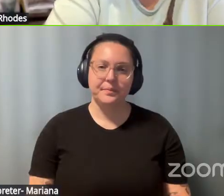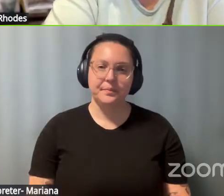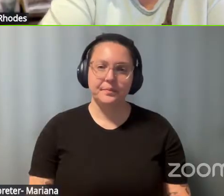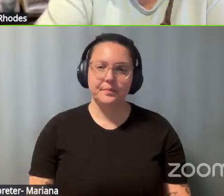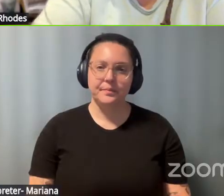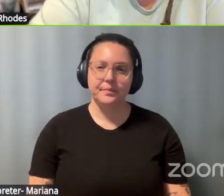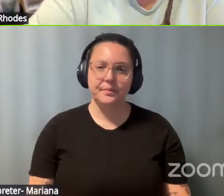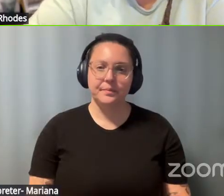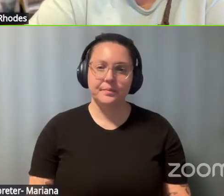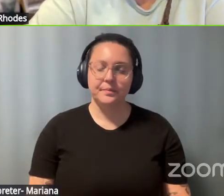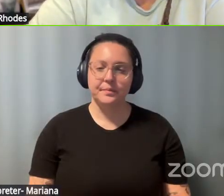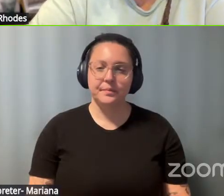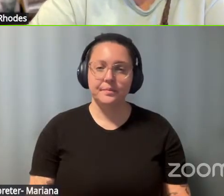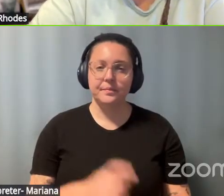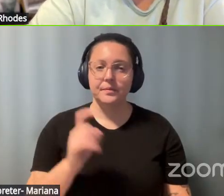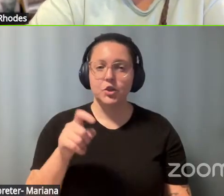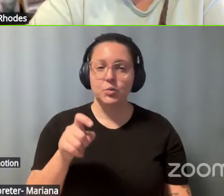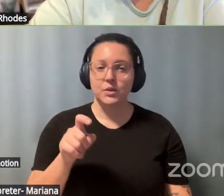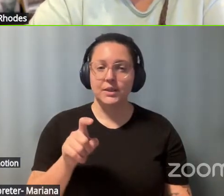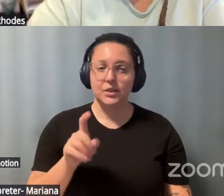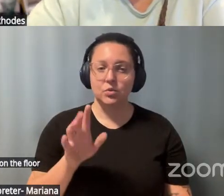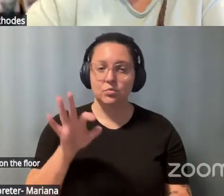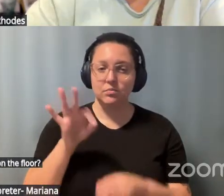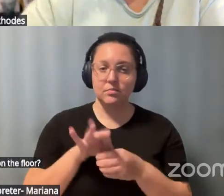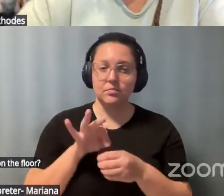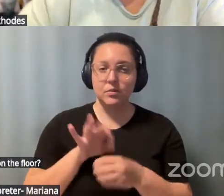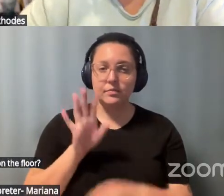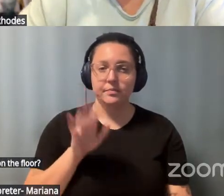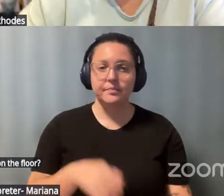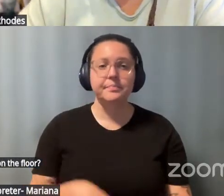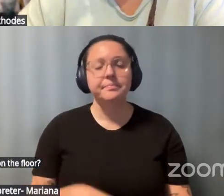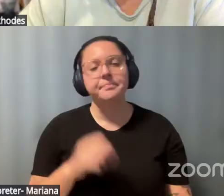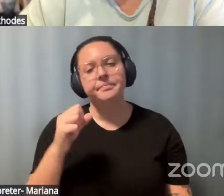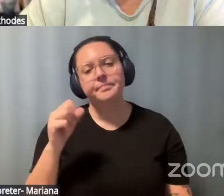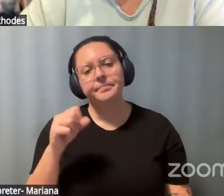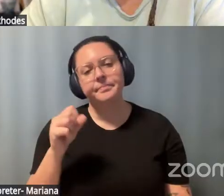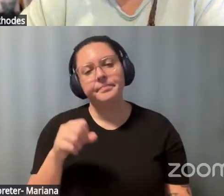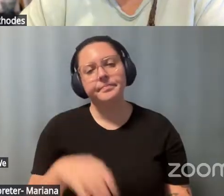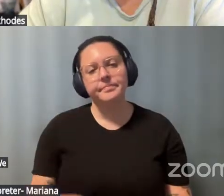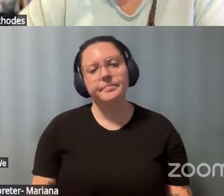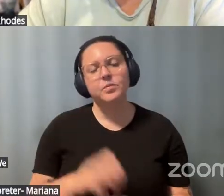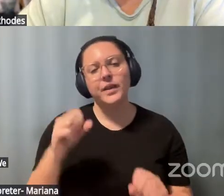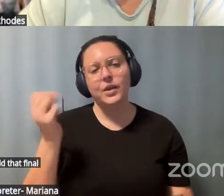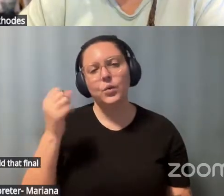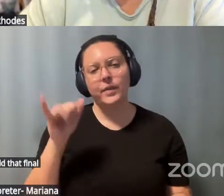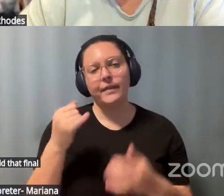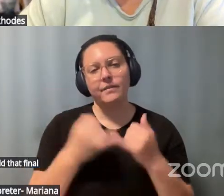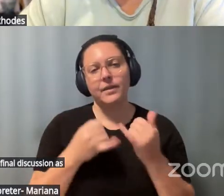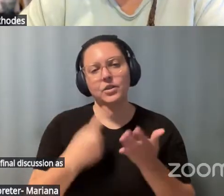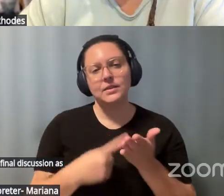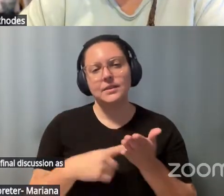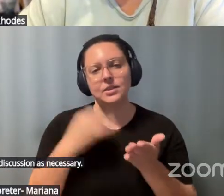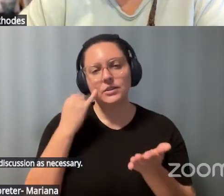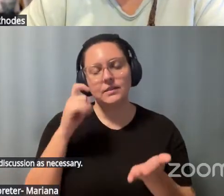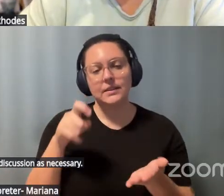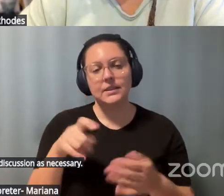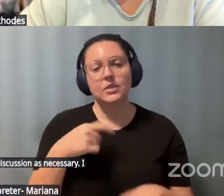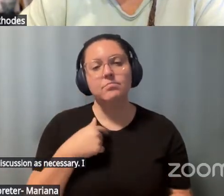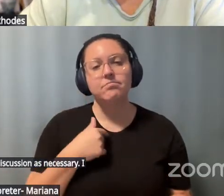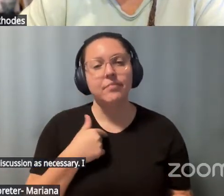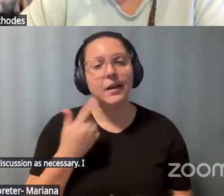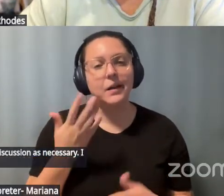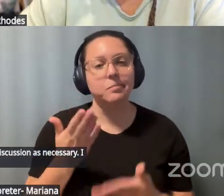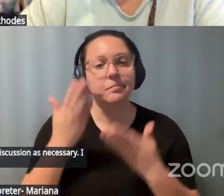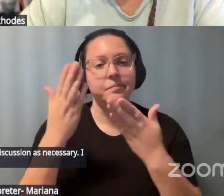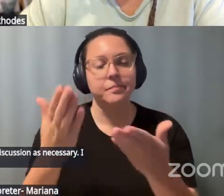Do you need to put the motion on the floor? Sure, I'll put the motion. We can hold that final discussion as necessary. I move that we approve